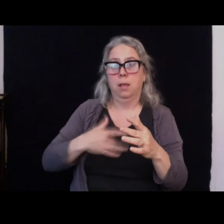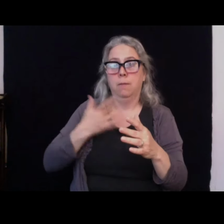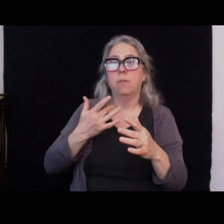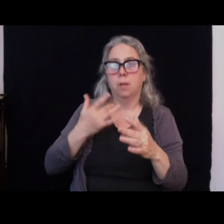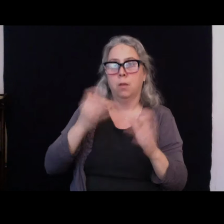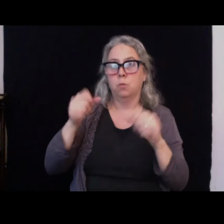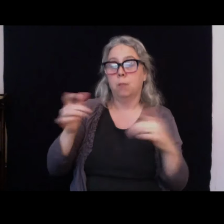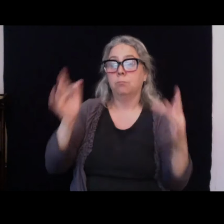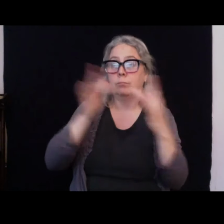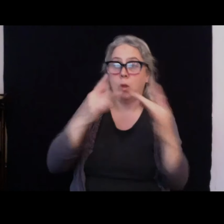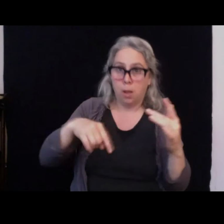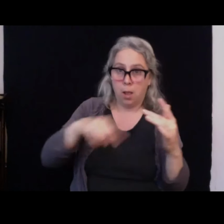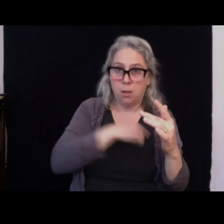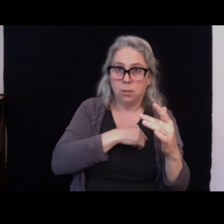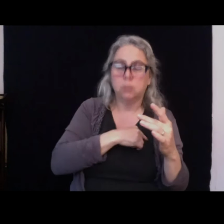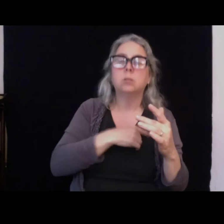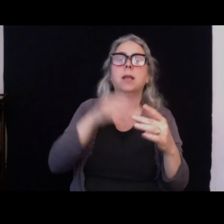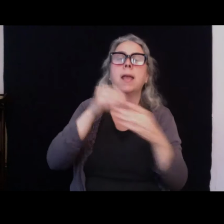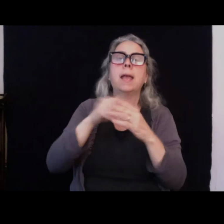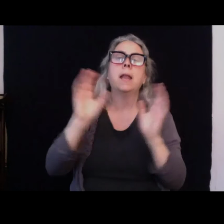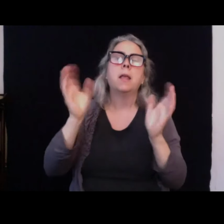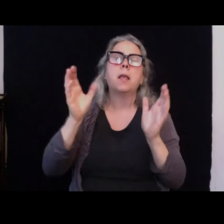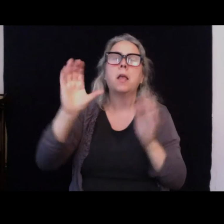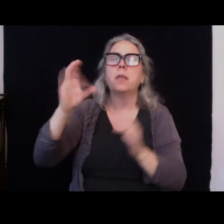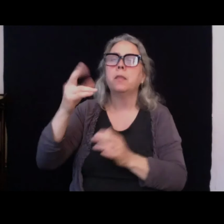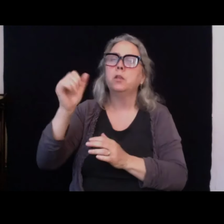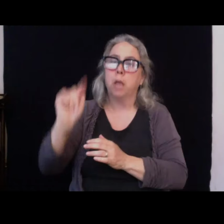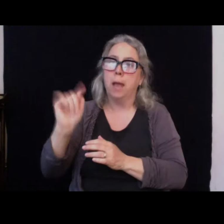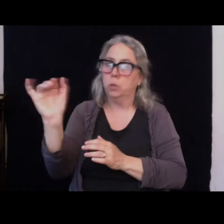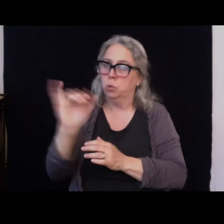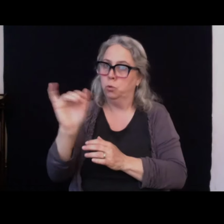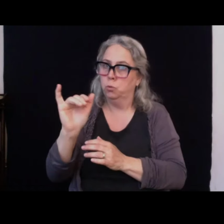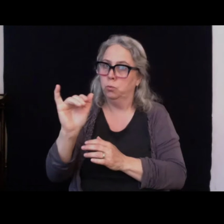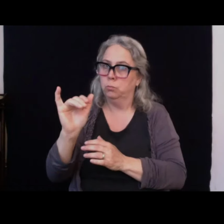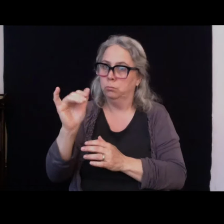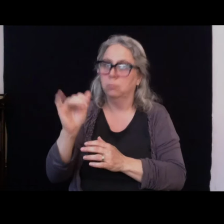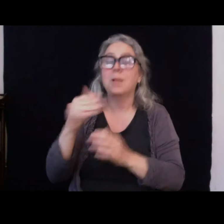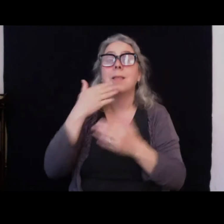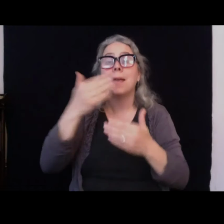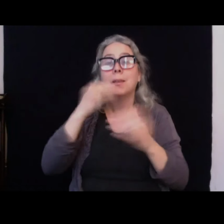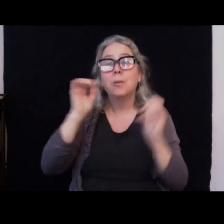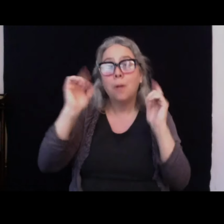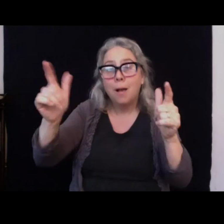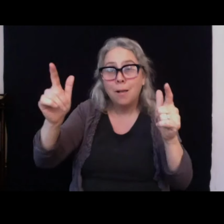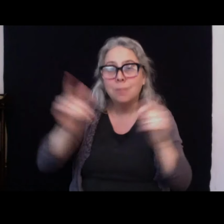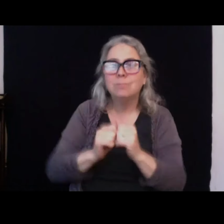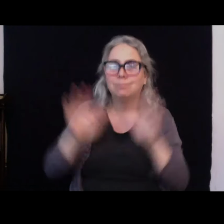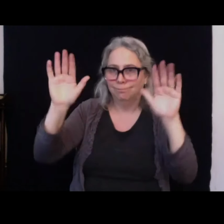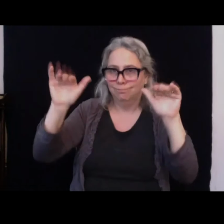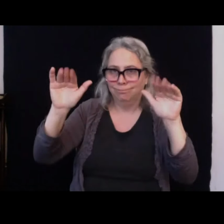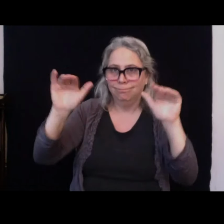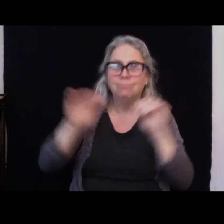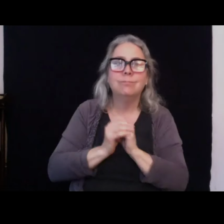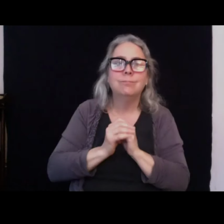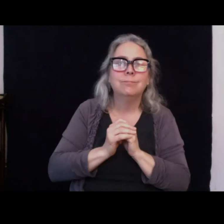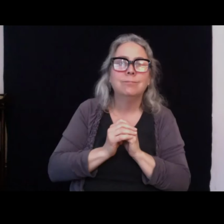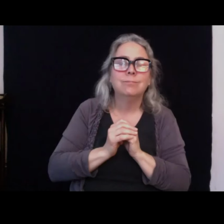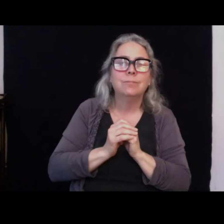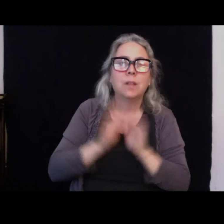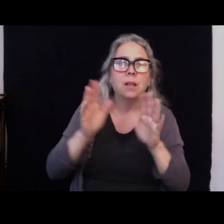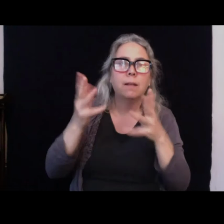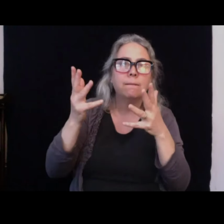and the contact is in the chat as well for you. Thank you all. Thank you. Oh, wait, have we